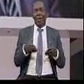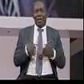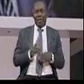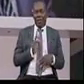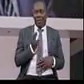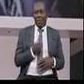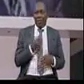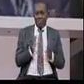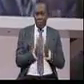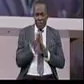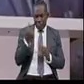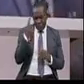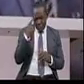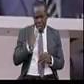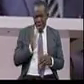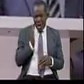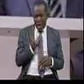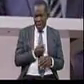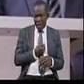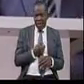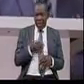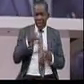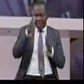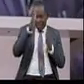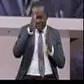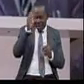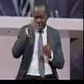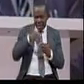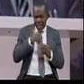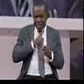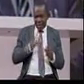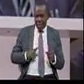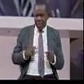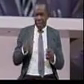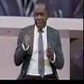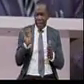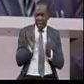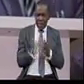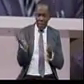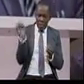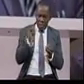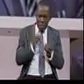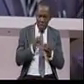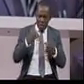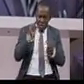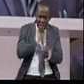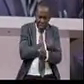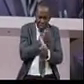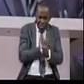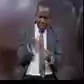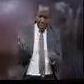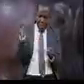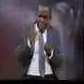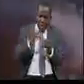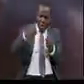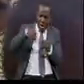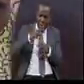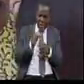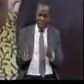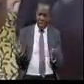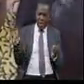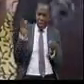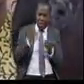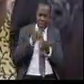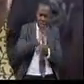strength, greater power, greater unction, greater anointing. Pray for